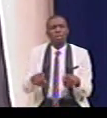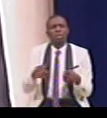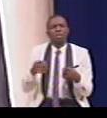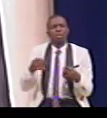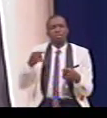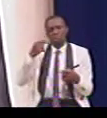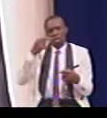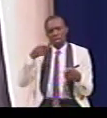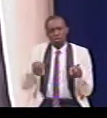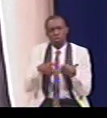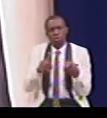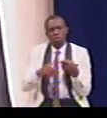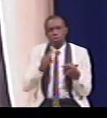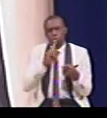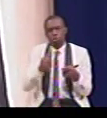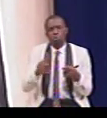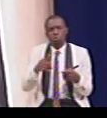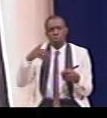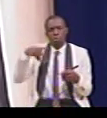turned